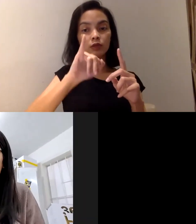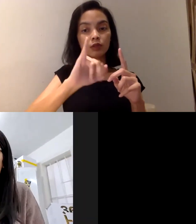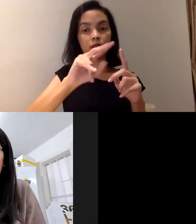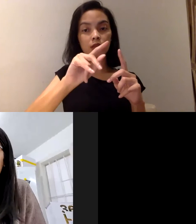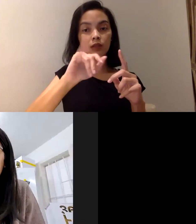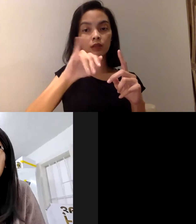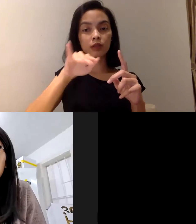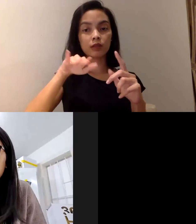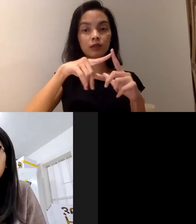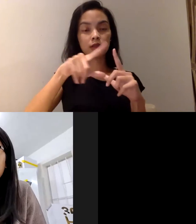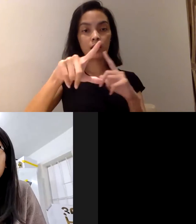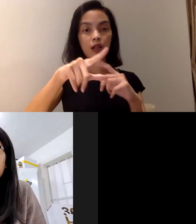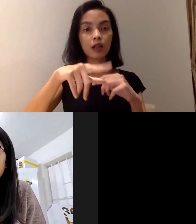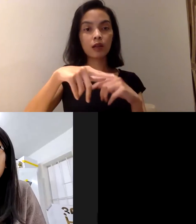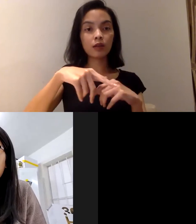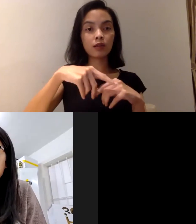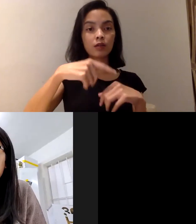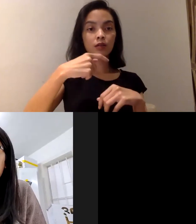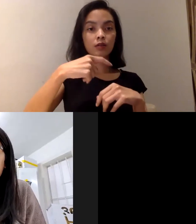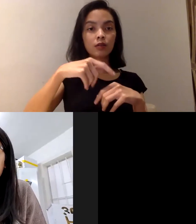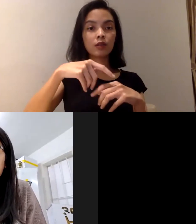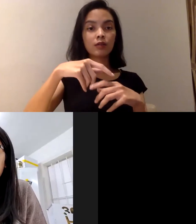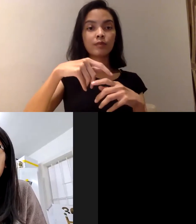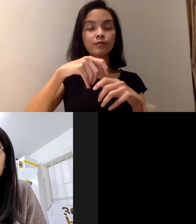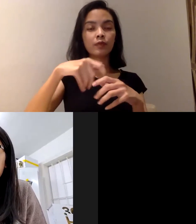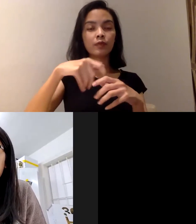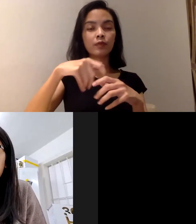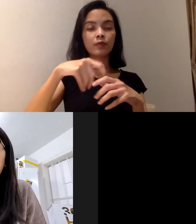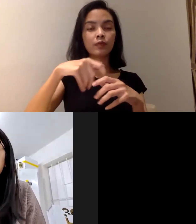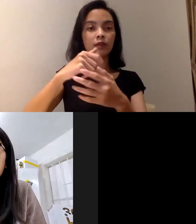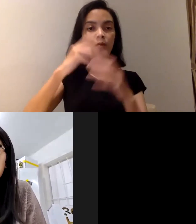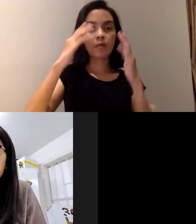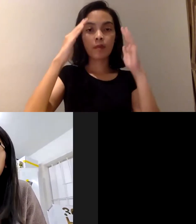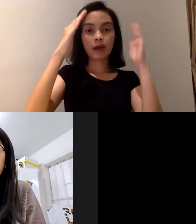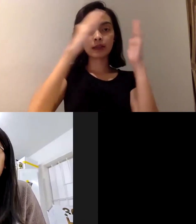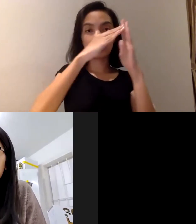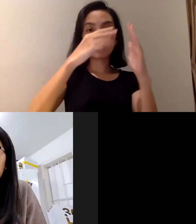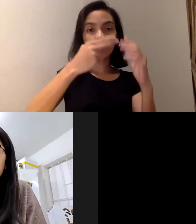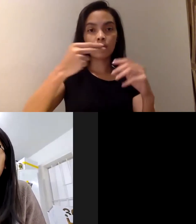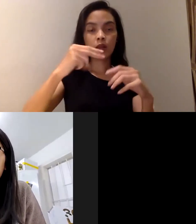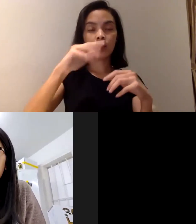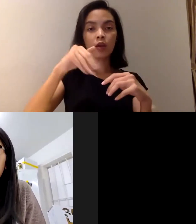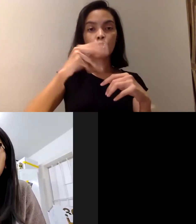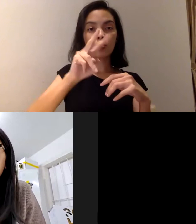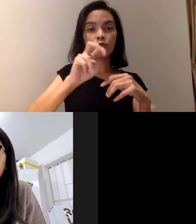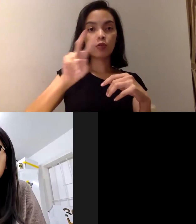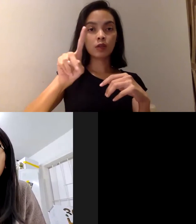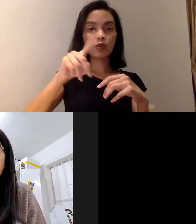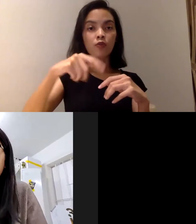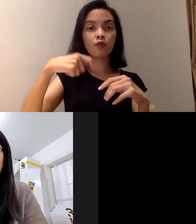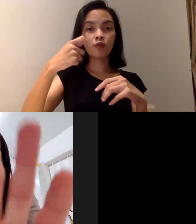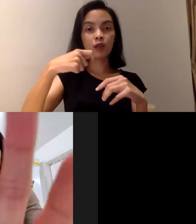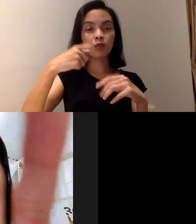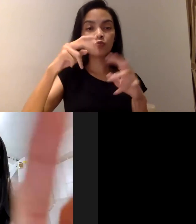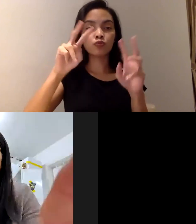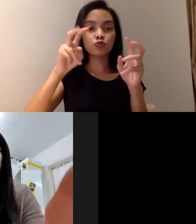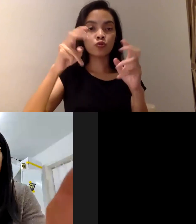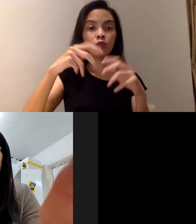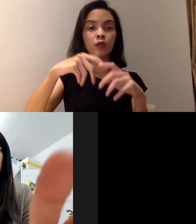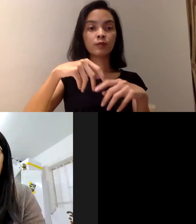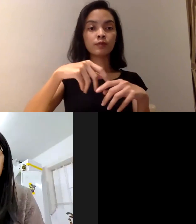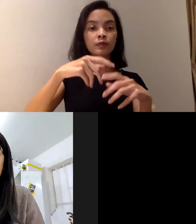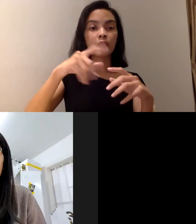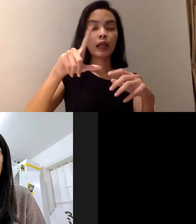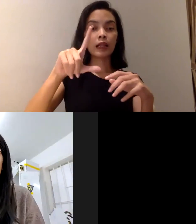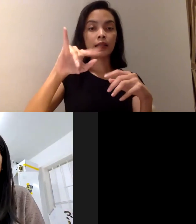a filmmaker based in the city of Makassar, Indonesia. In 2021, Khozy made a short film entitled Lika